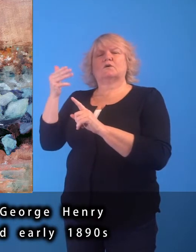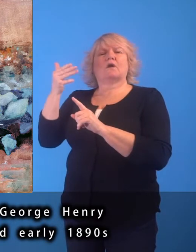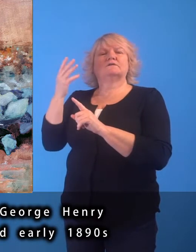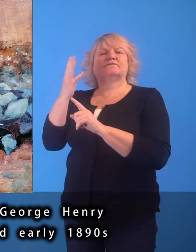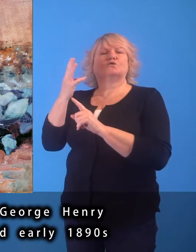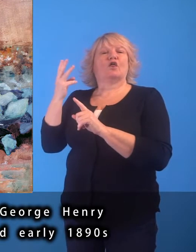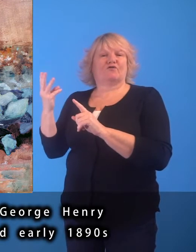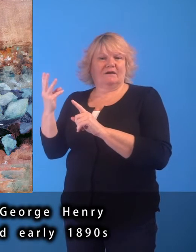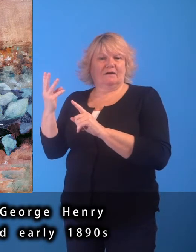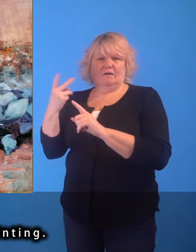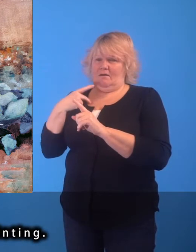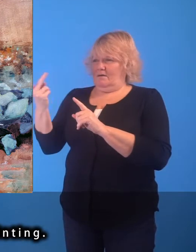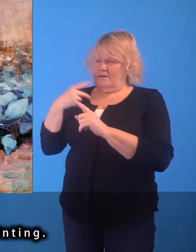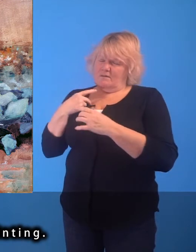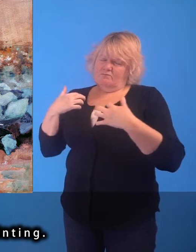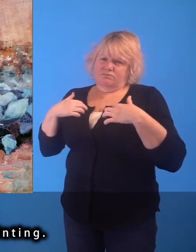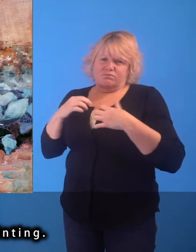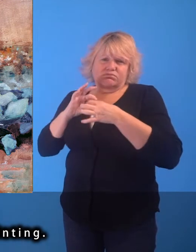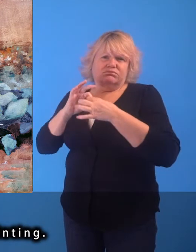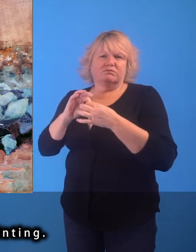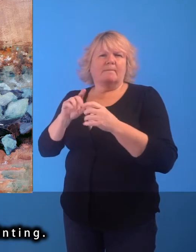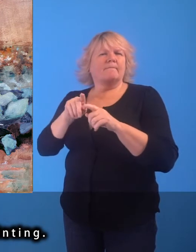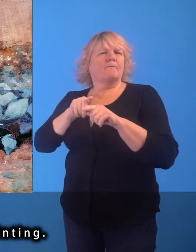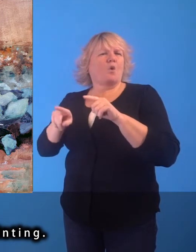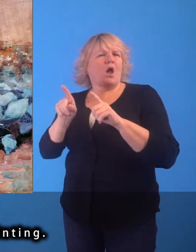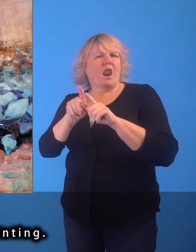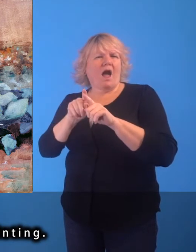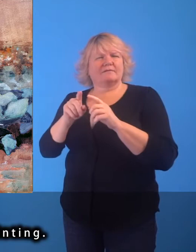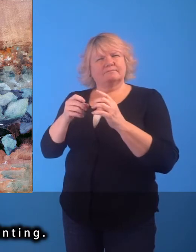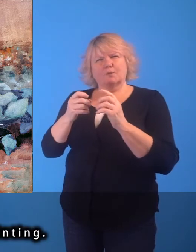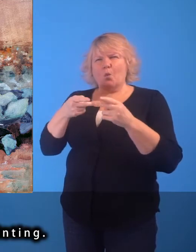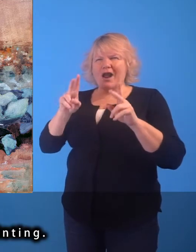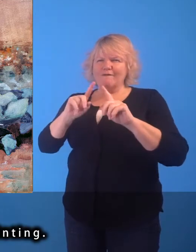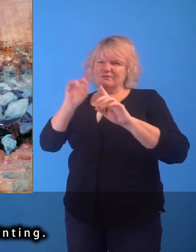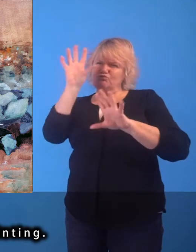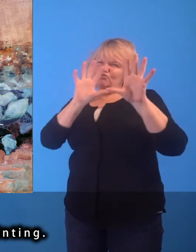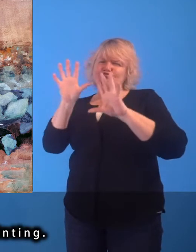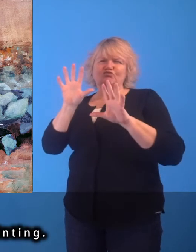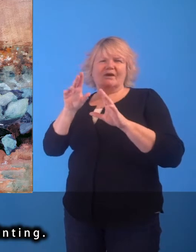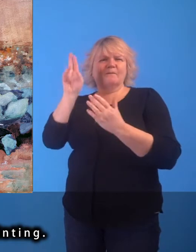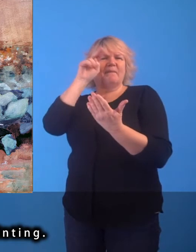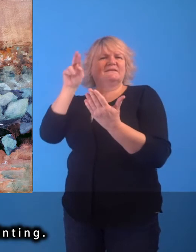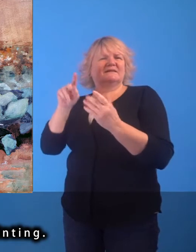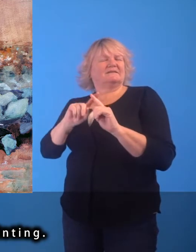encouraged an interest in a more decorative manner of painting.